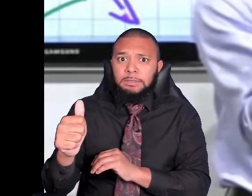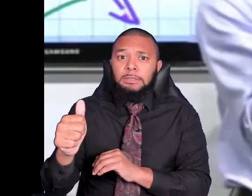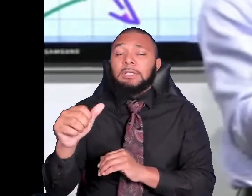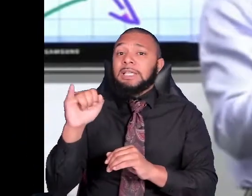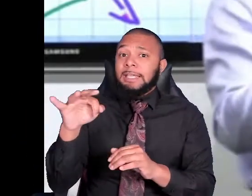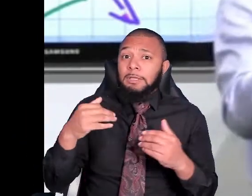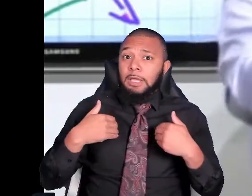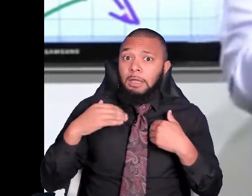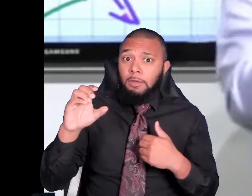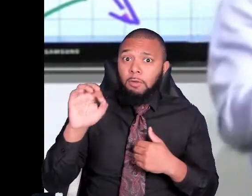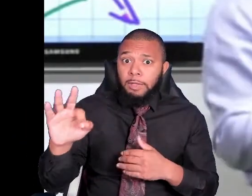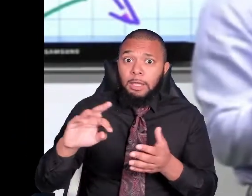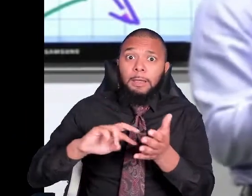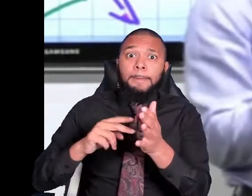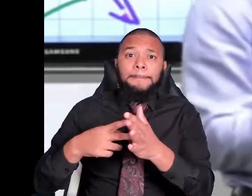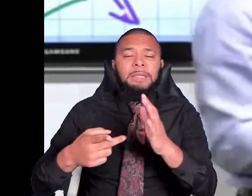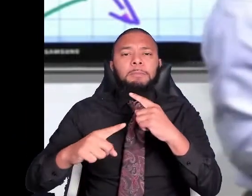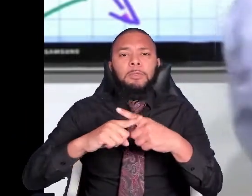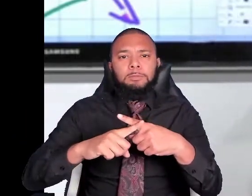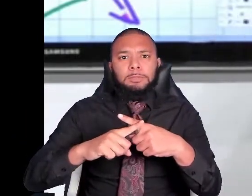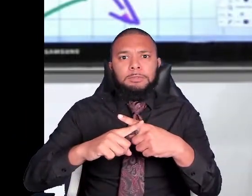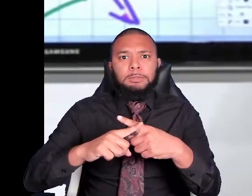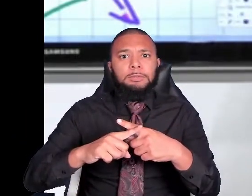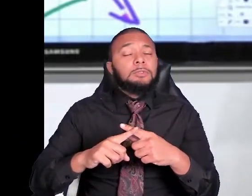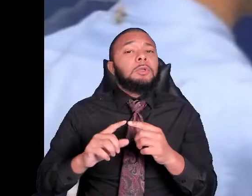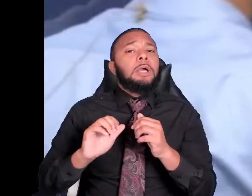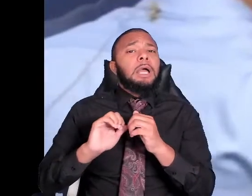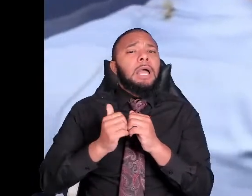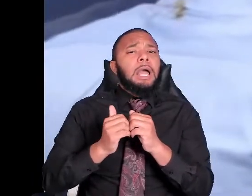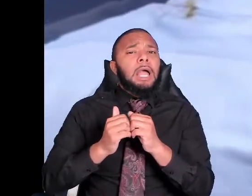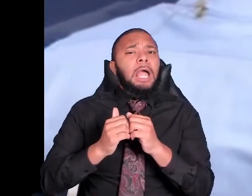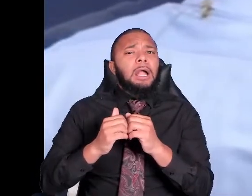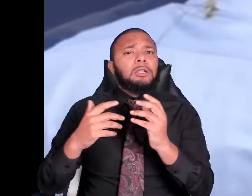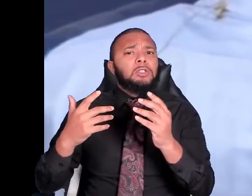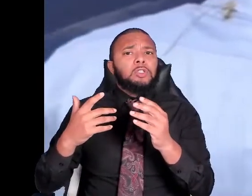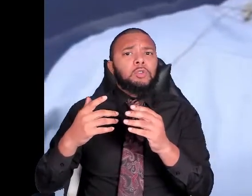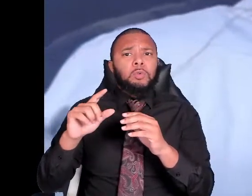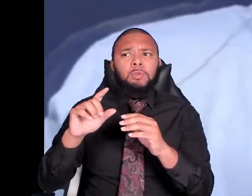isolate for a variable, we must do the opposite operation.